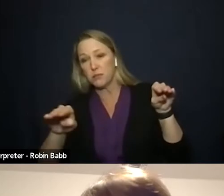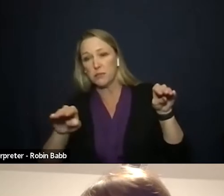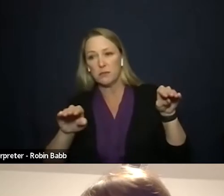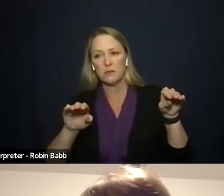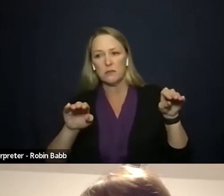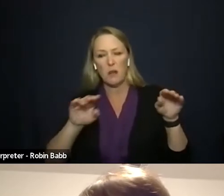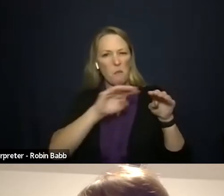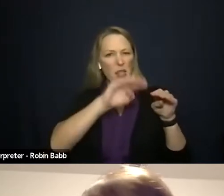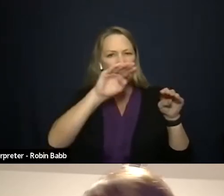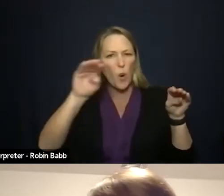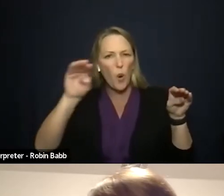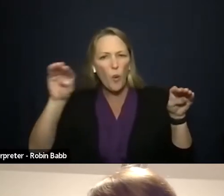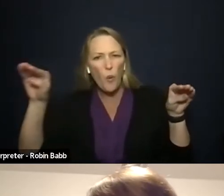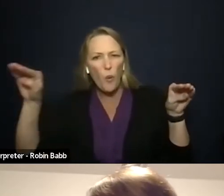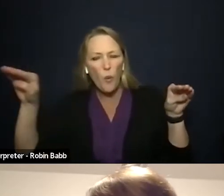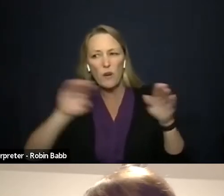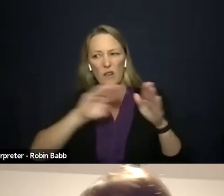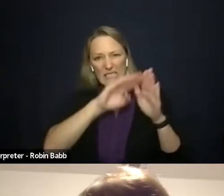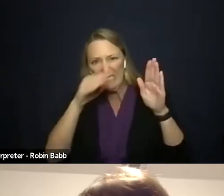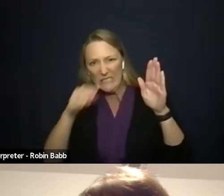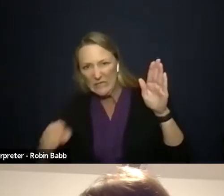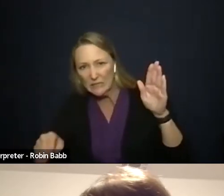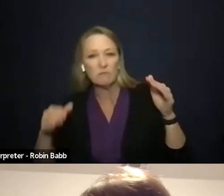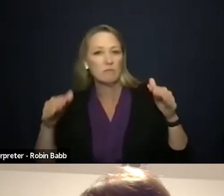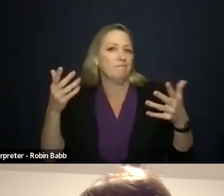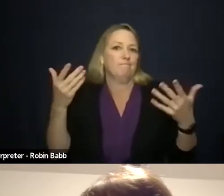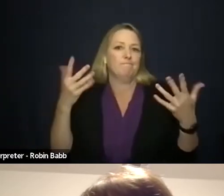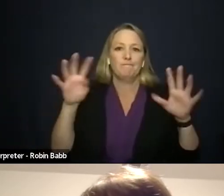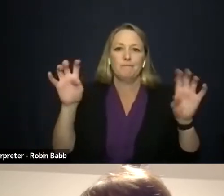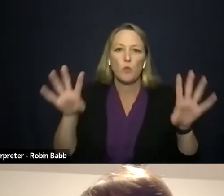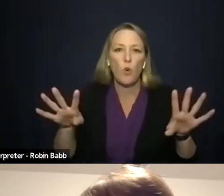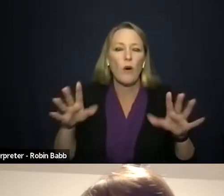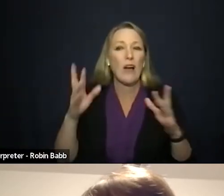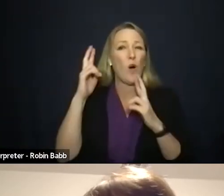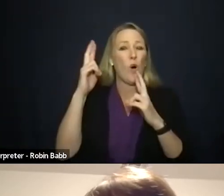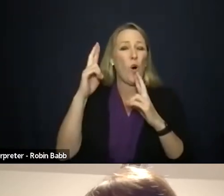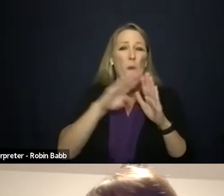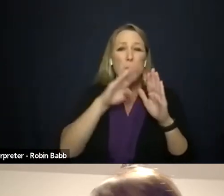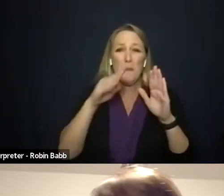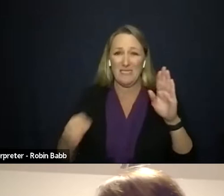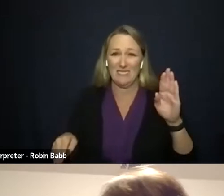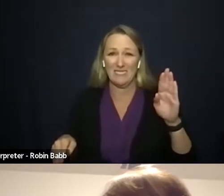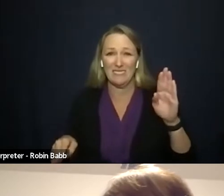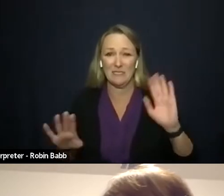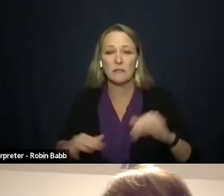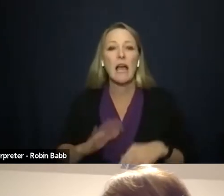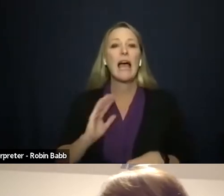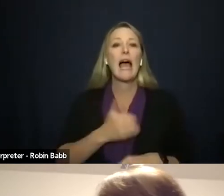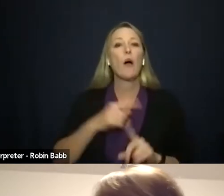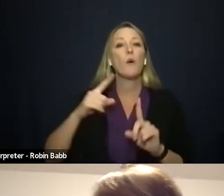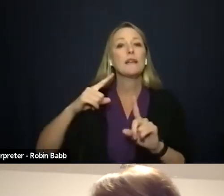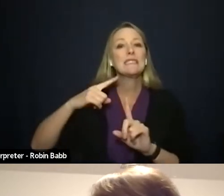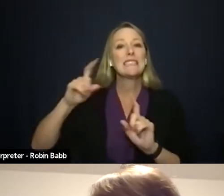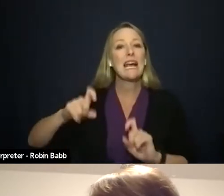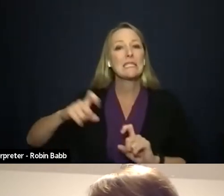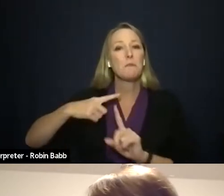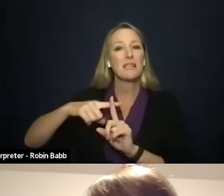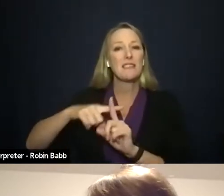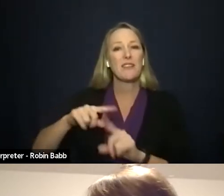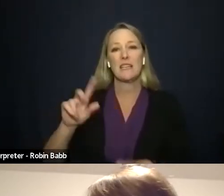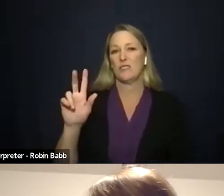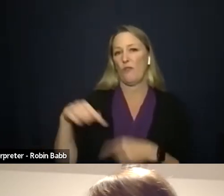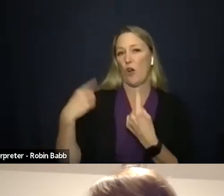decrease hopefully it's starting to decrease our test positivity has been 23.4